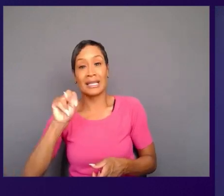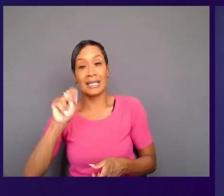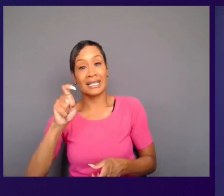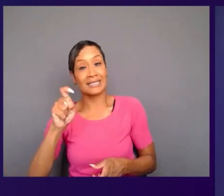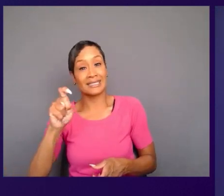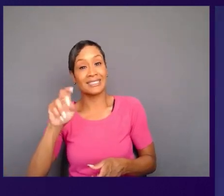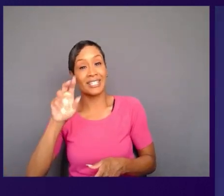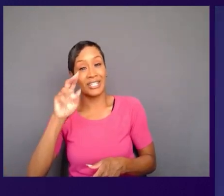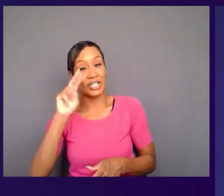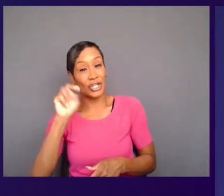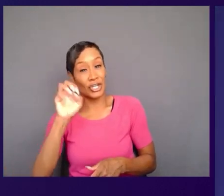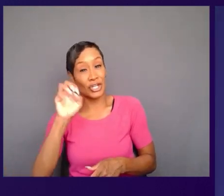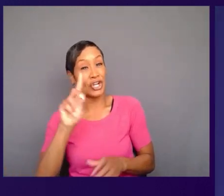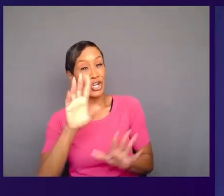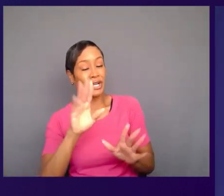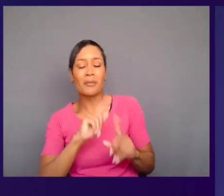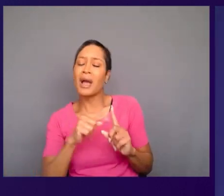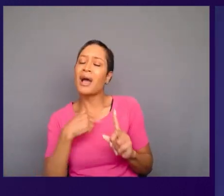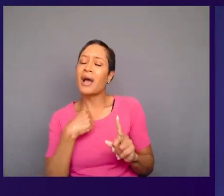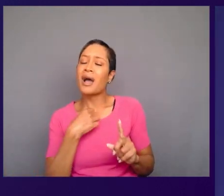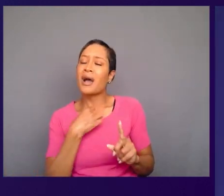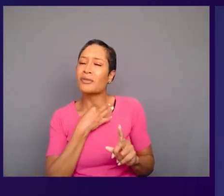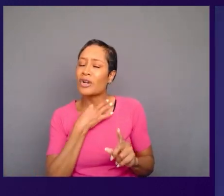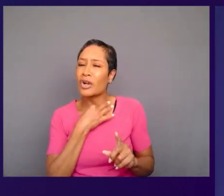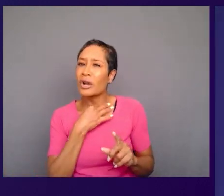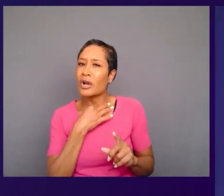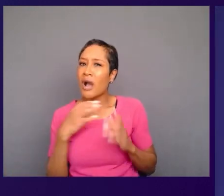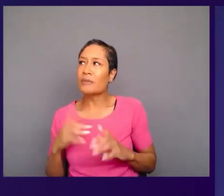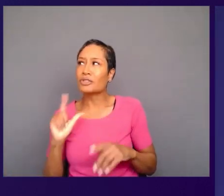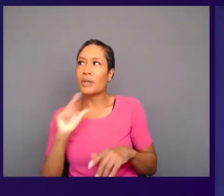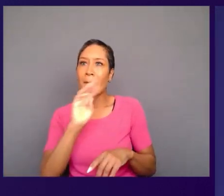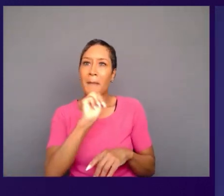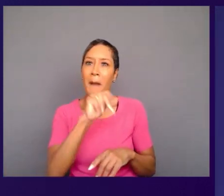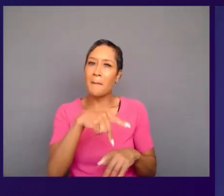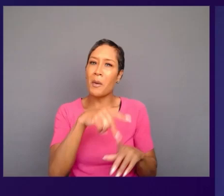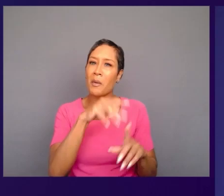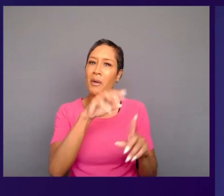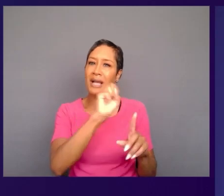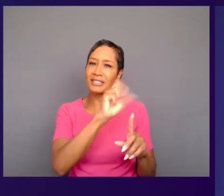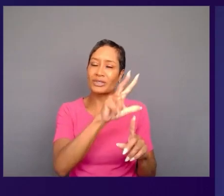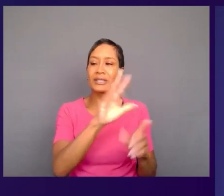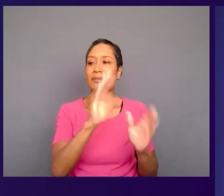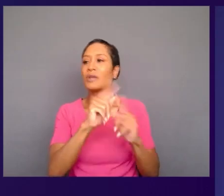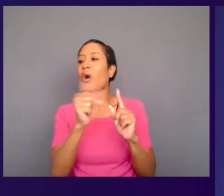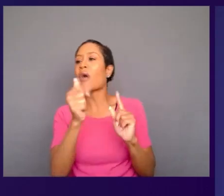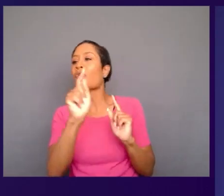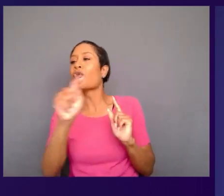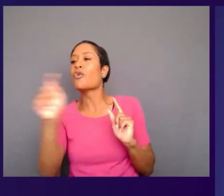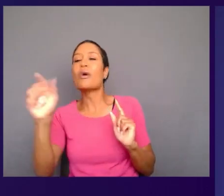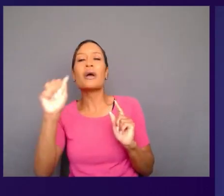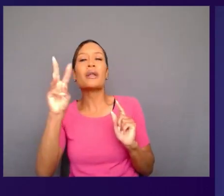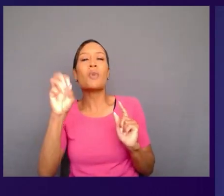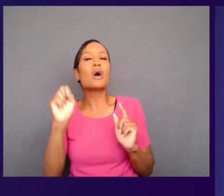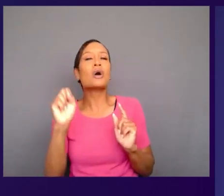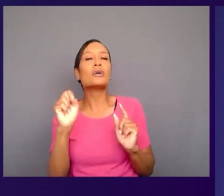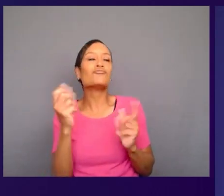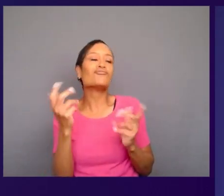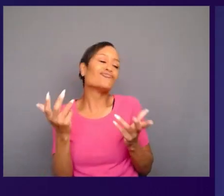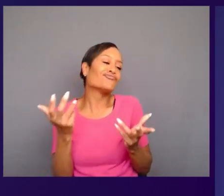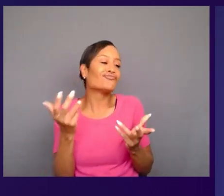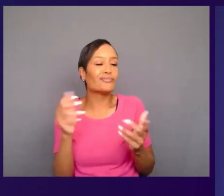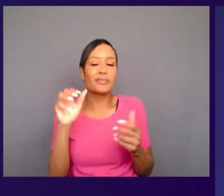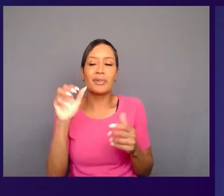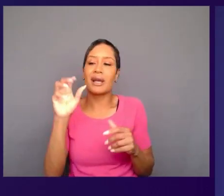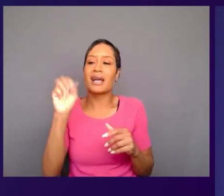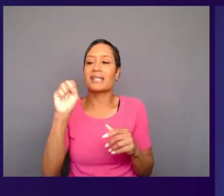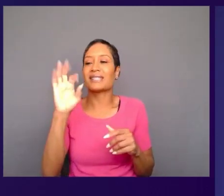curious side, when should customers be considering Mountpoint for Amazon S3 versus any of the other AWS storage services, say like an Amazon